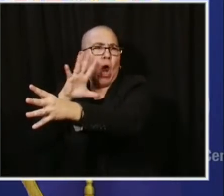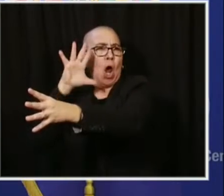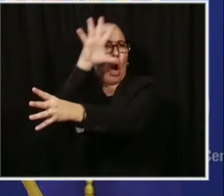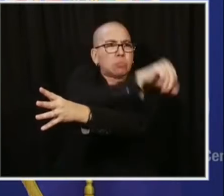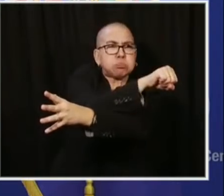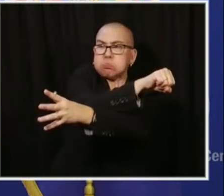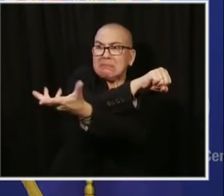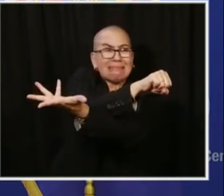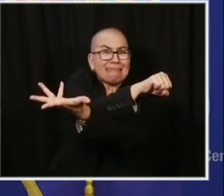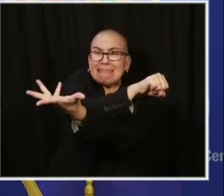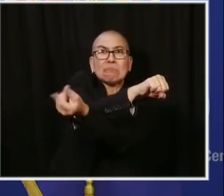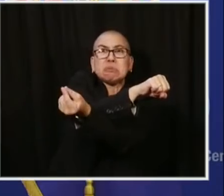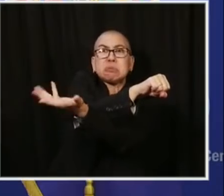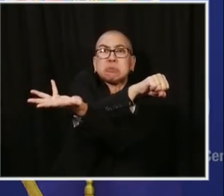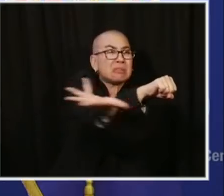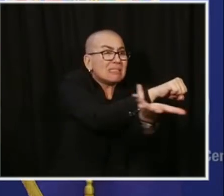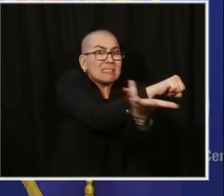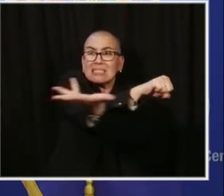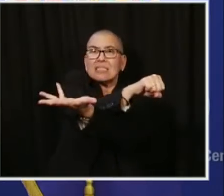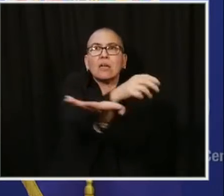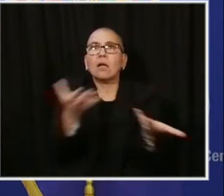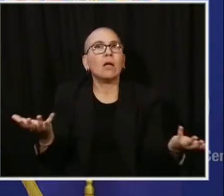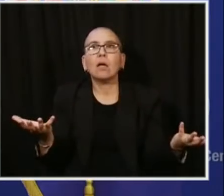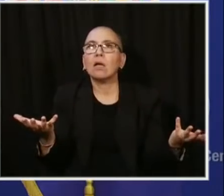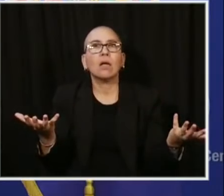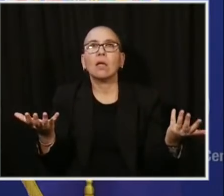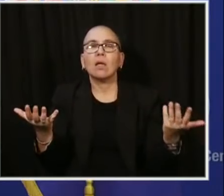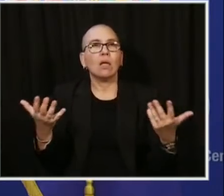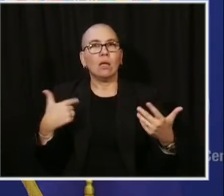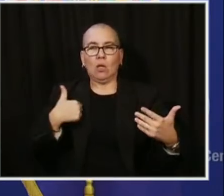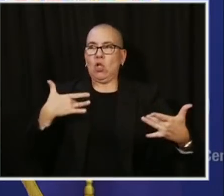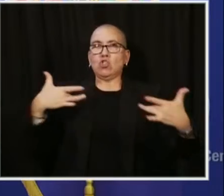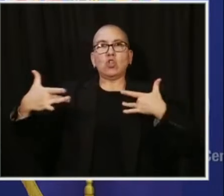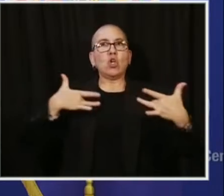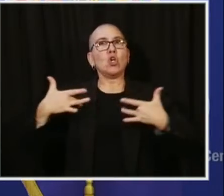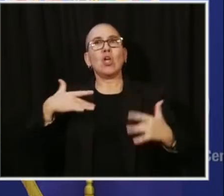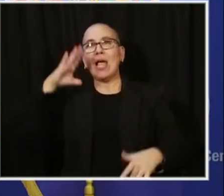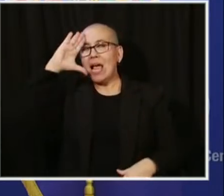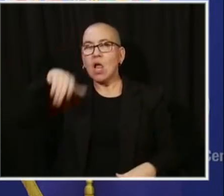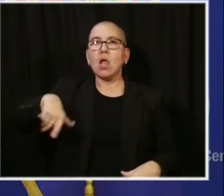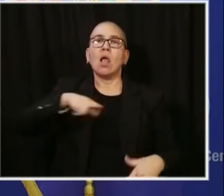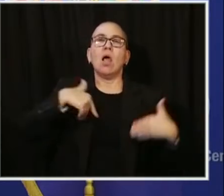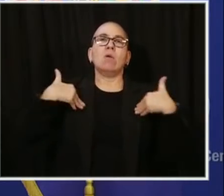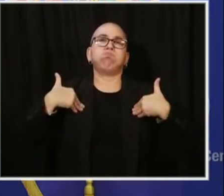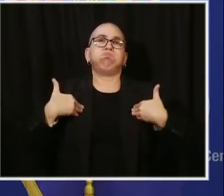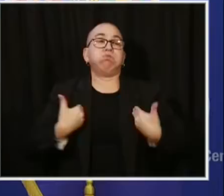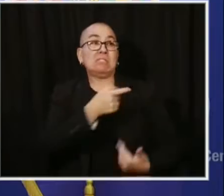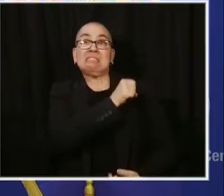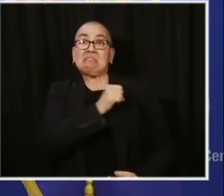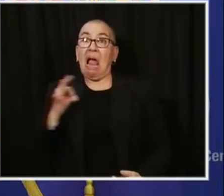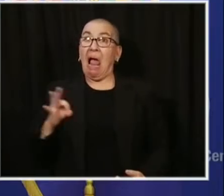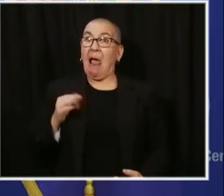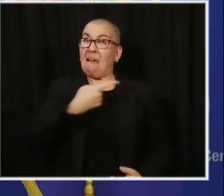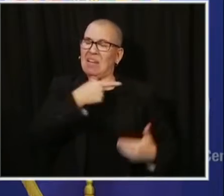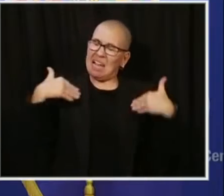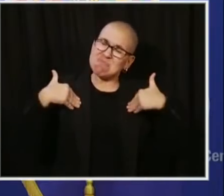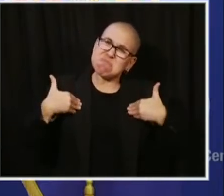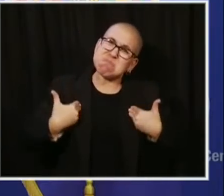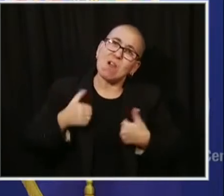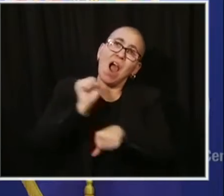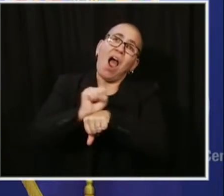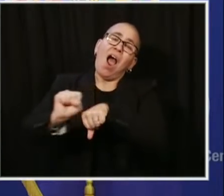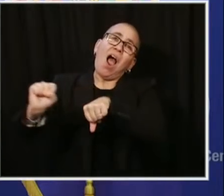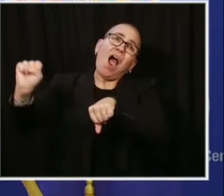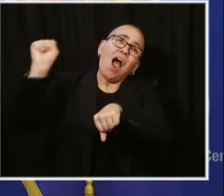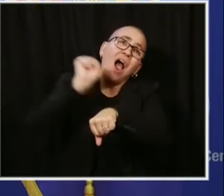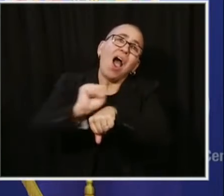effects on our staff. We do see concerns with fatigue. This has been a long road. We think about it as a series of marathons that